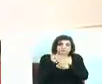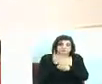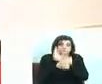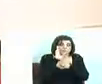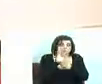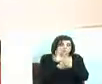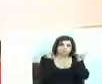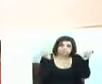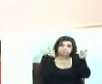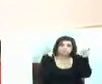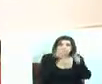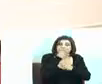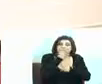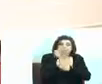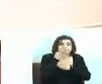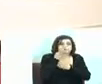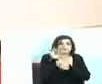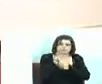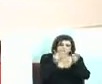is celebrated as